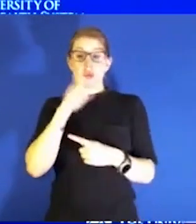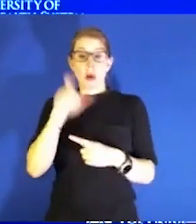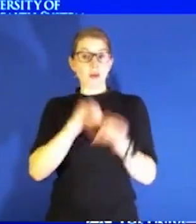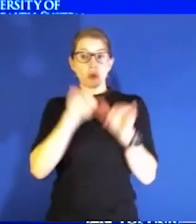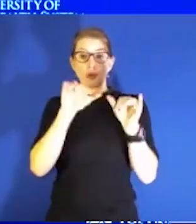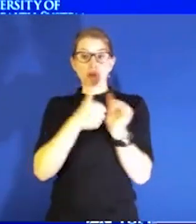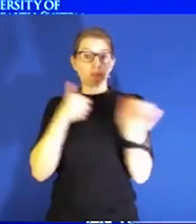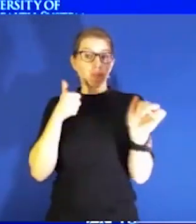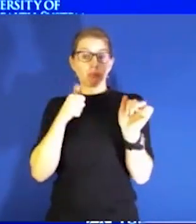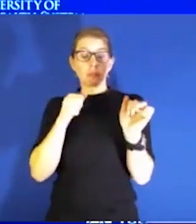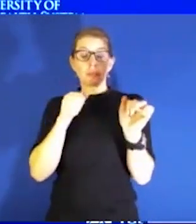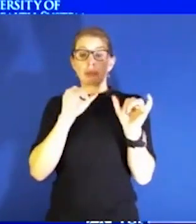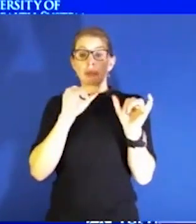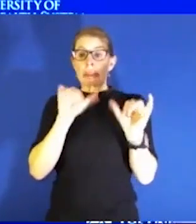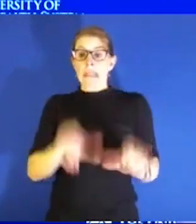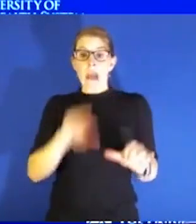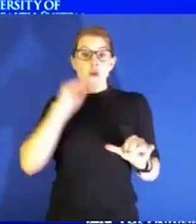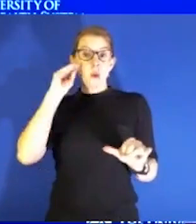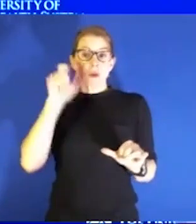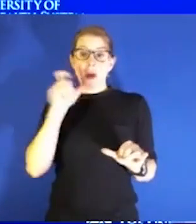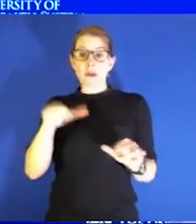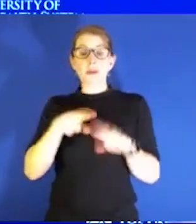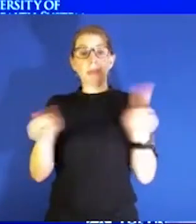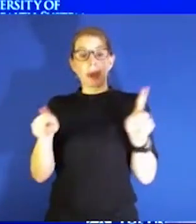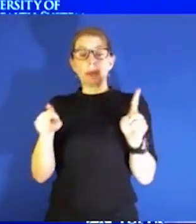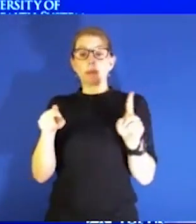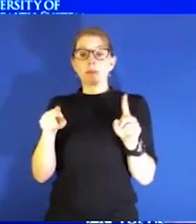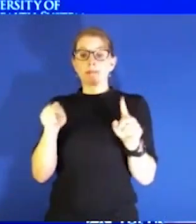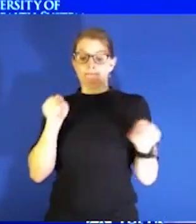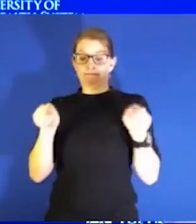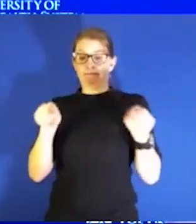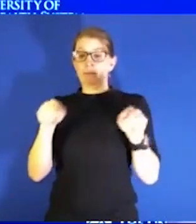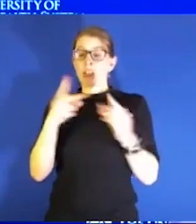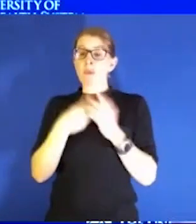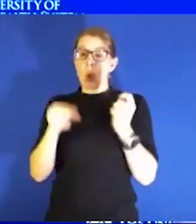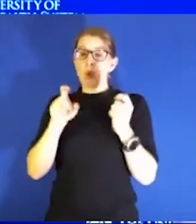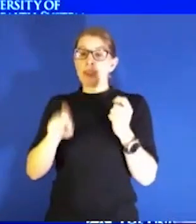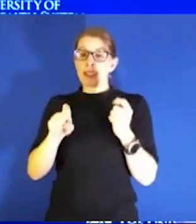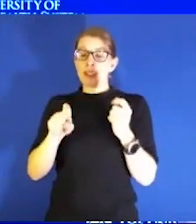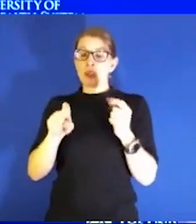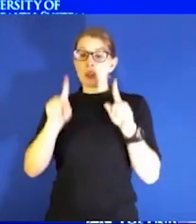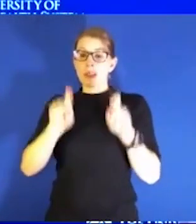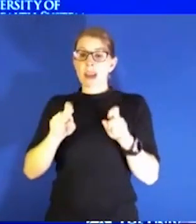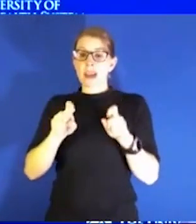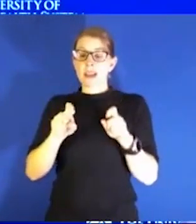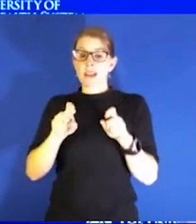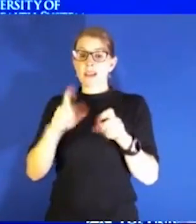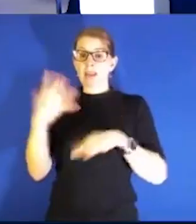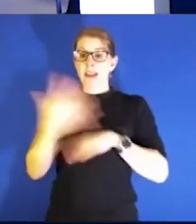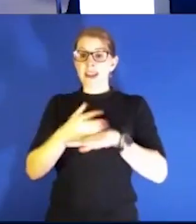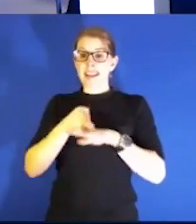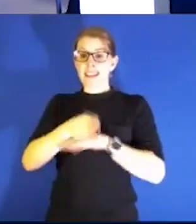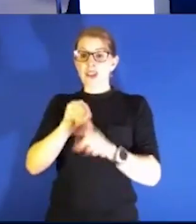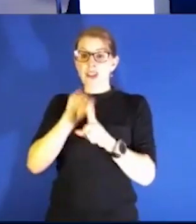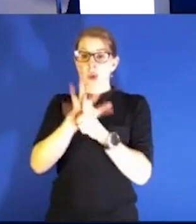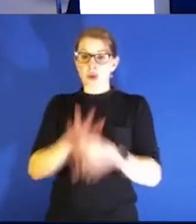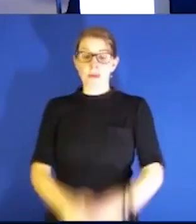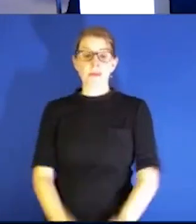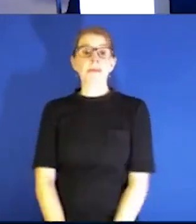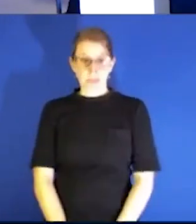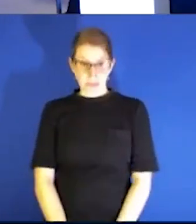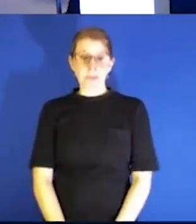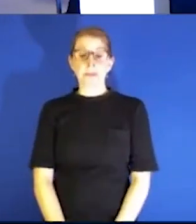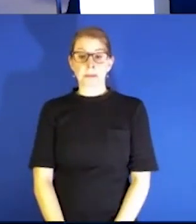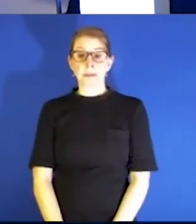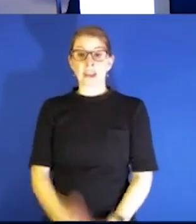in both instances, you should test at least 5 days after that final exposure. So hopefully that helps clarify. We're going to get to some final